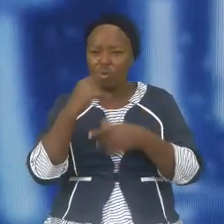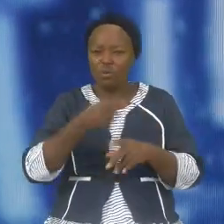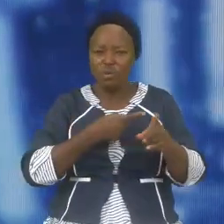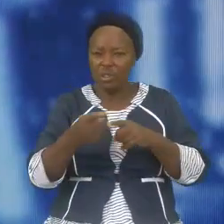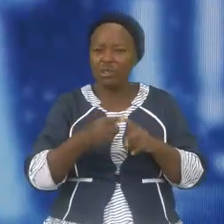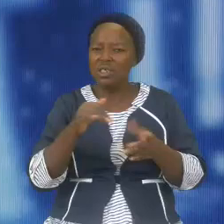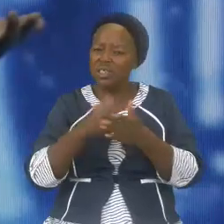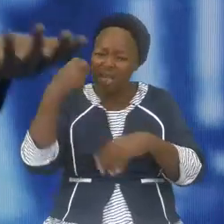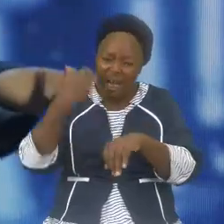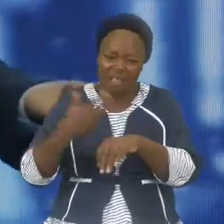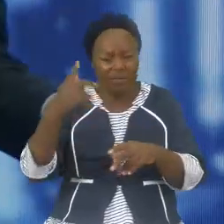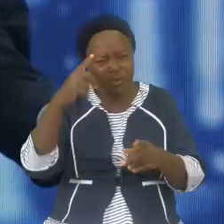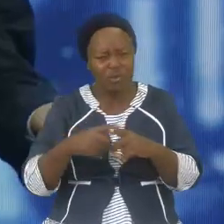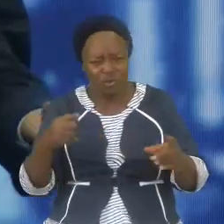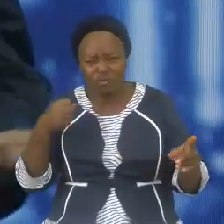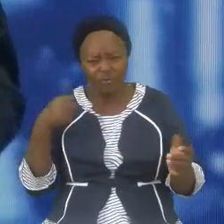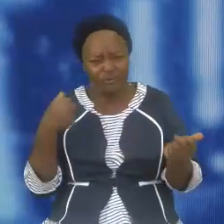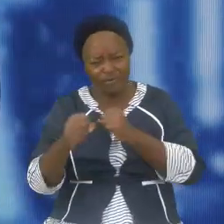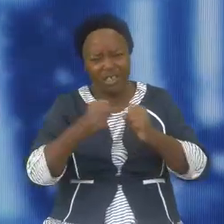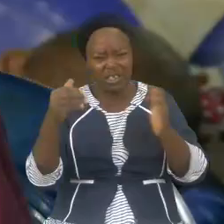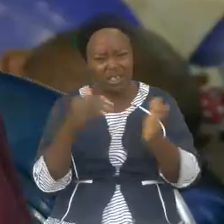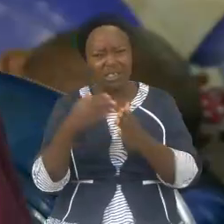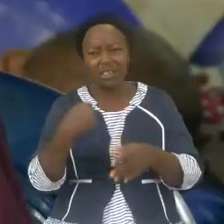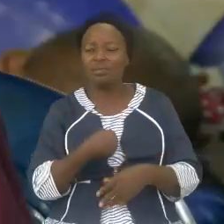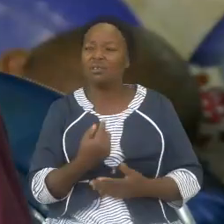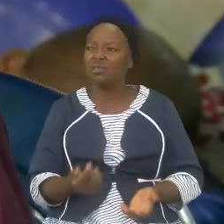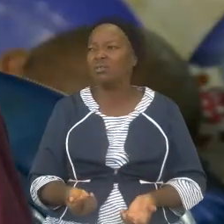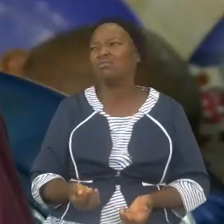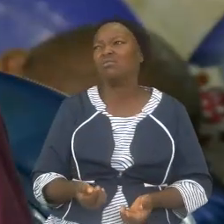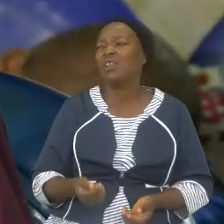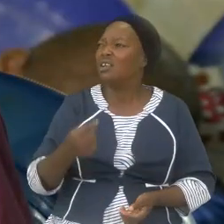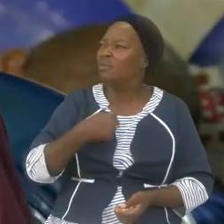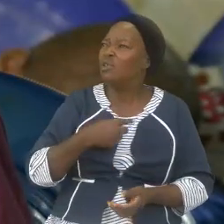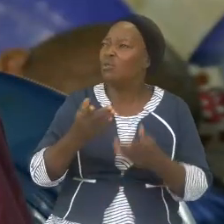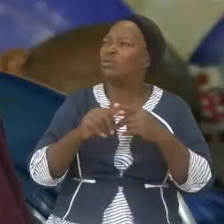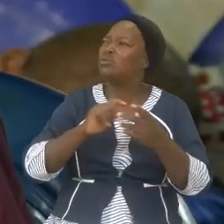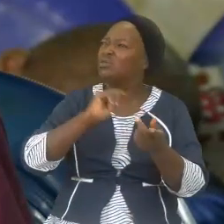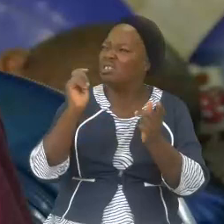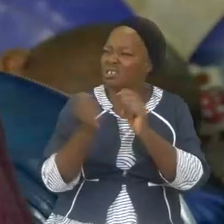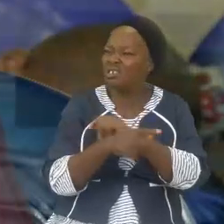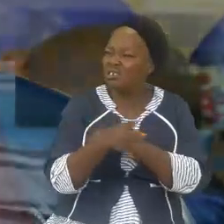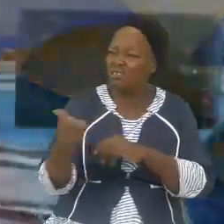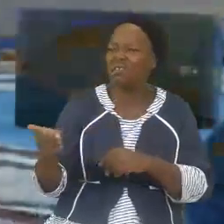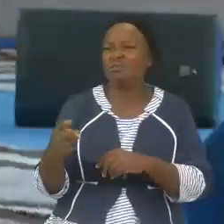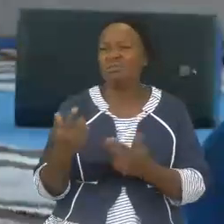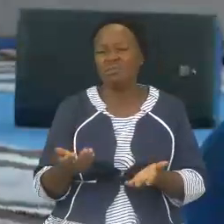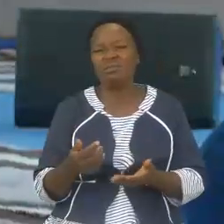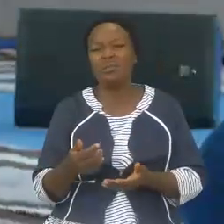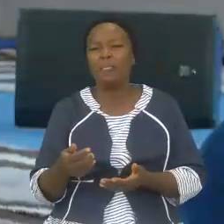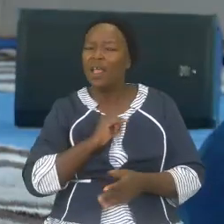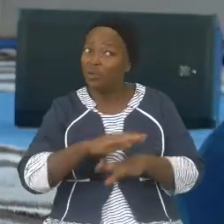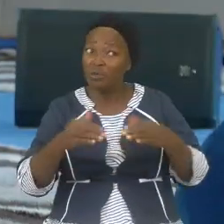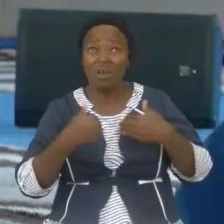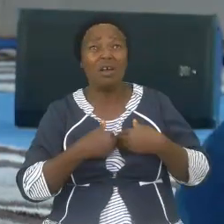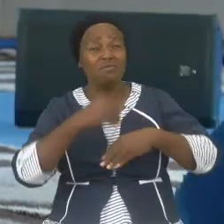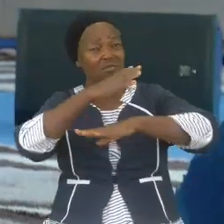against the pricks. I want to change then. I don't have rest. I'm restless. I have trouble. What should